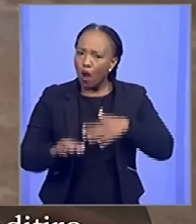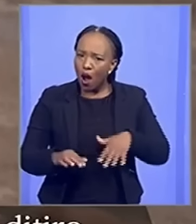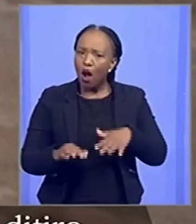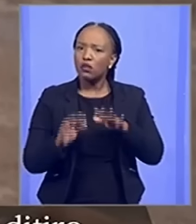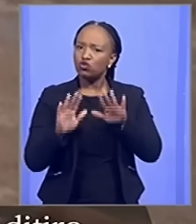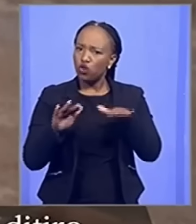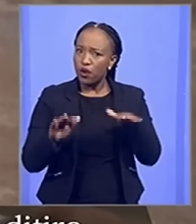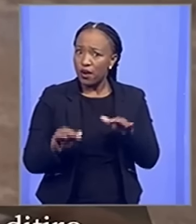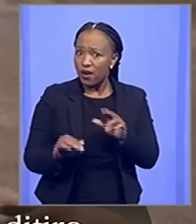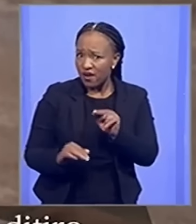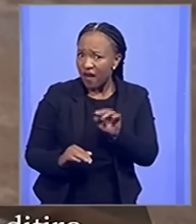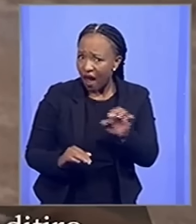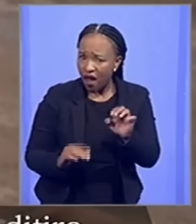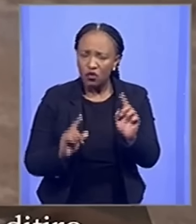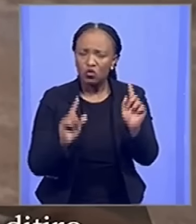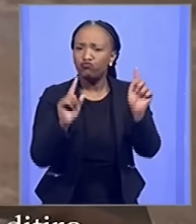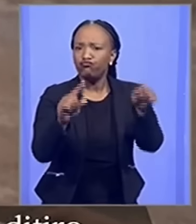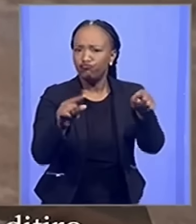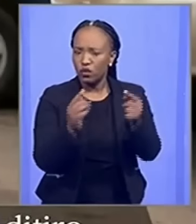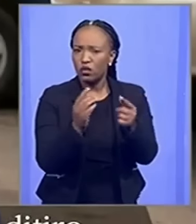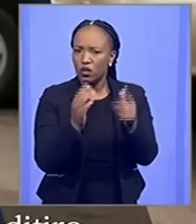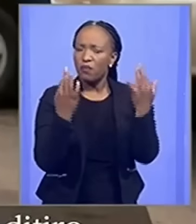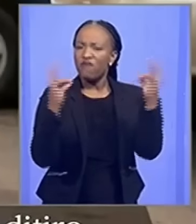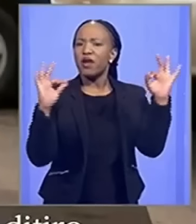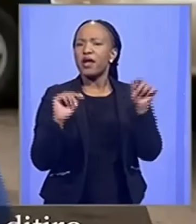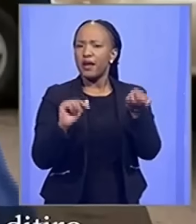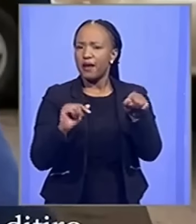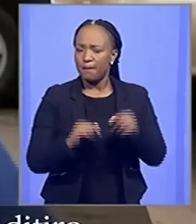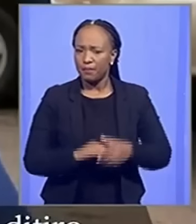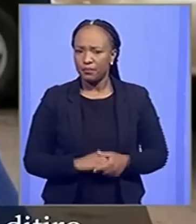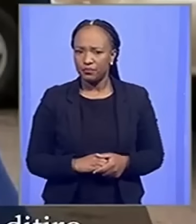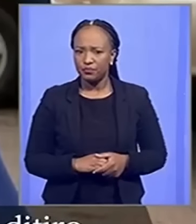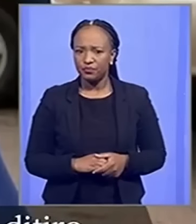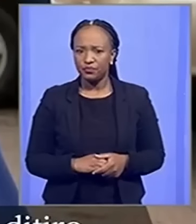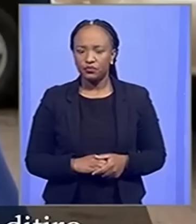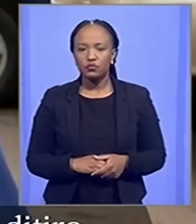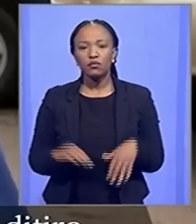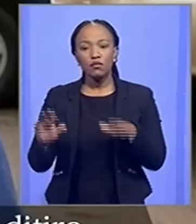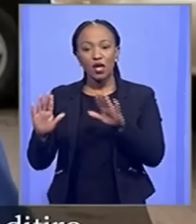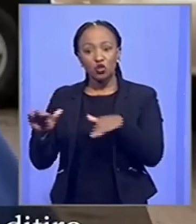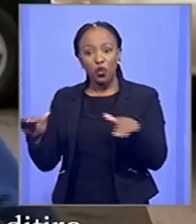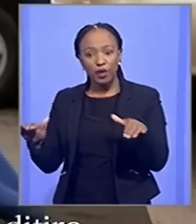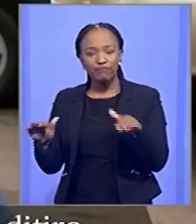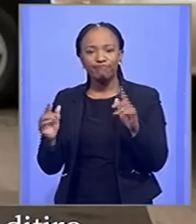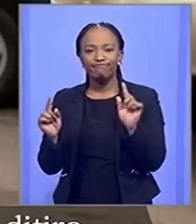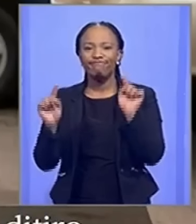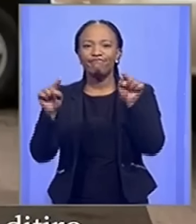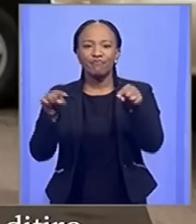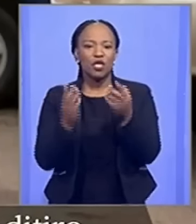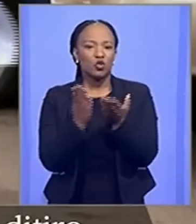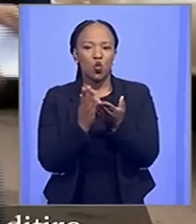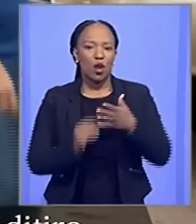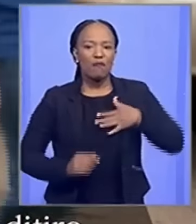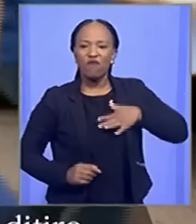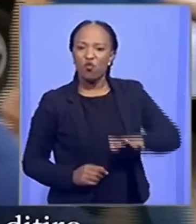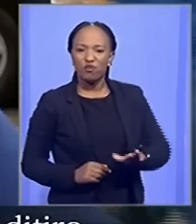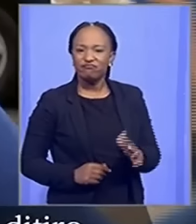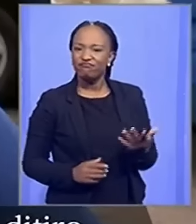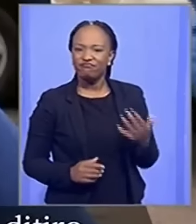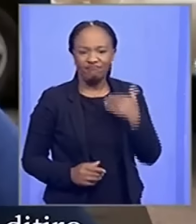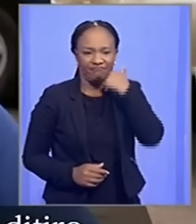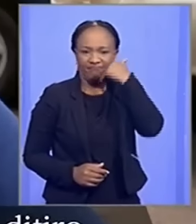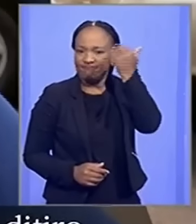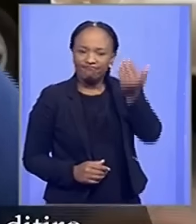free, ne? Come and go as they will. Because the children don't go to go school and